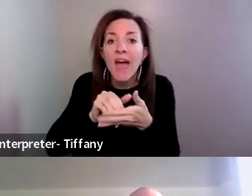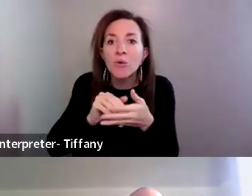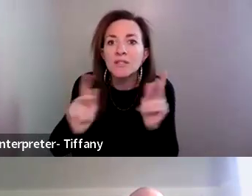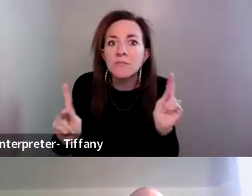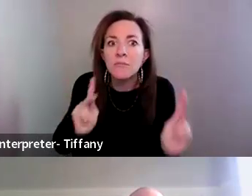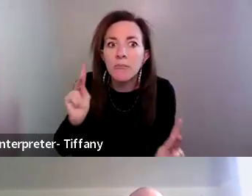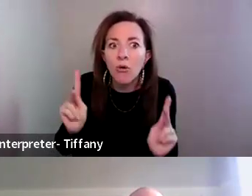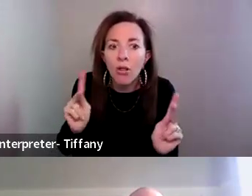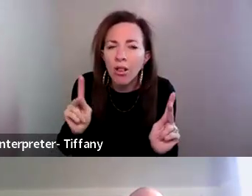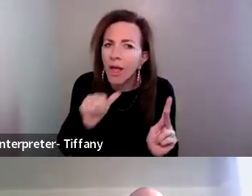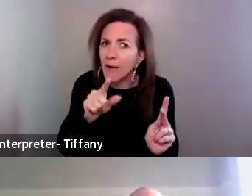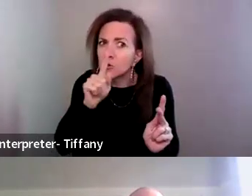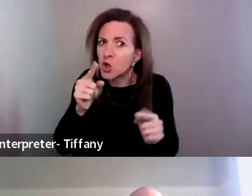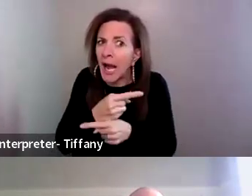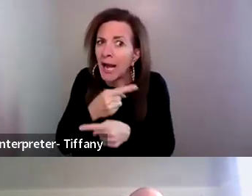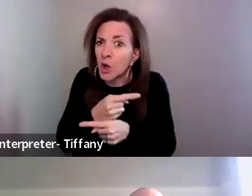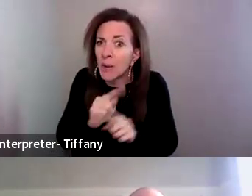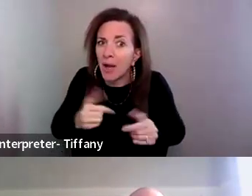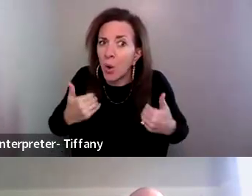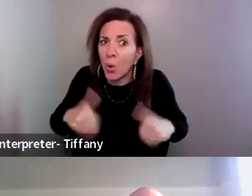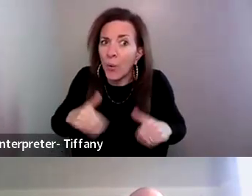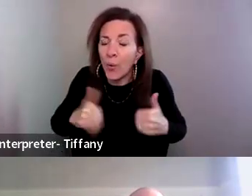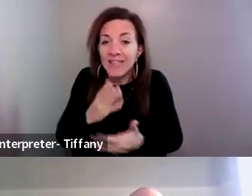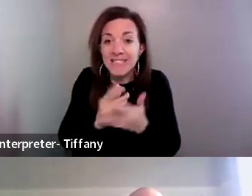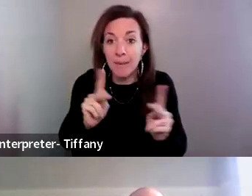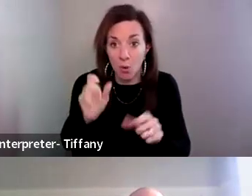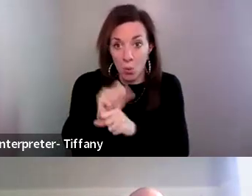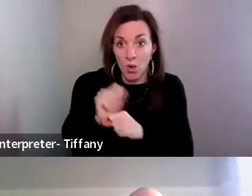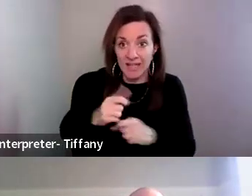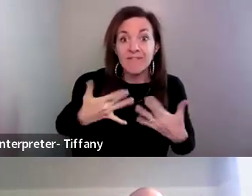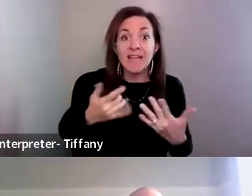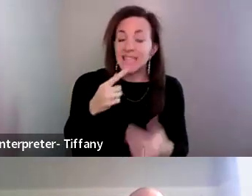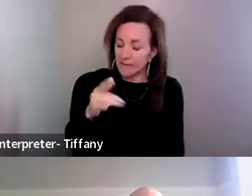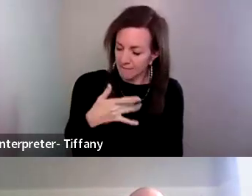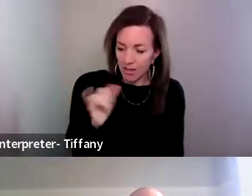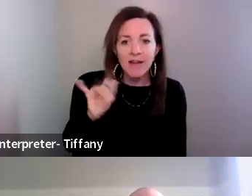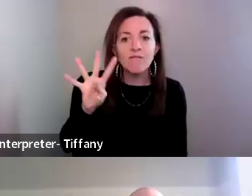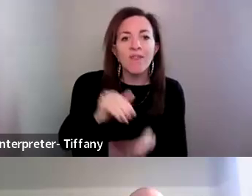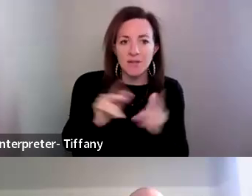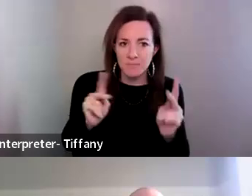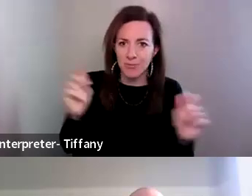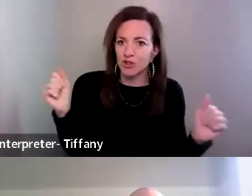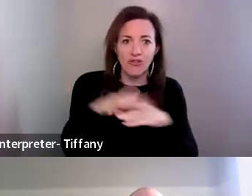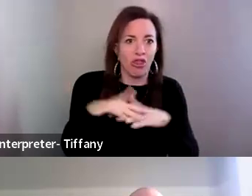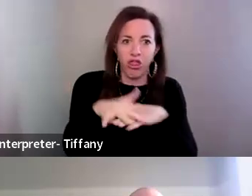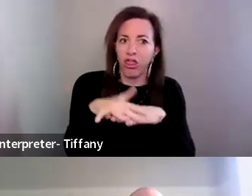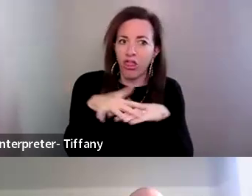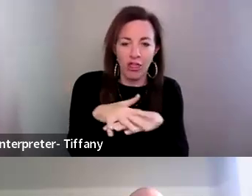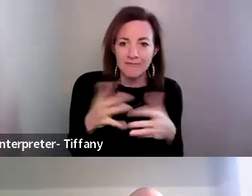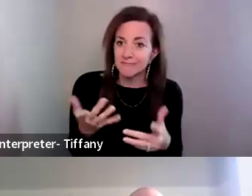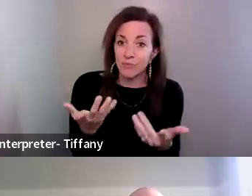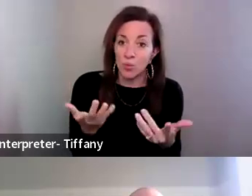people came. I'm not sure that's accurate, but some of the people that were working the event said it felt accurate. So we're just going to go with